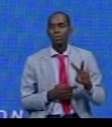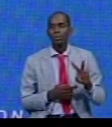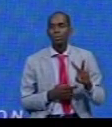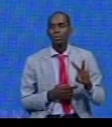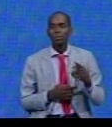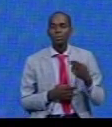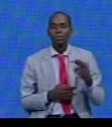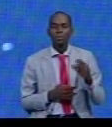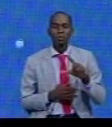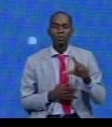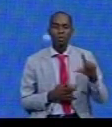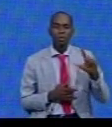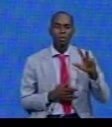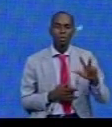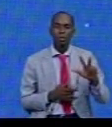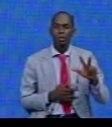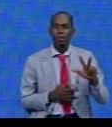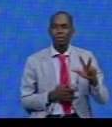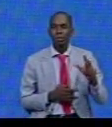Four.